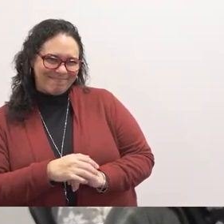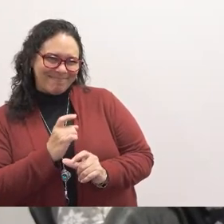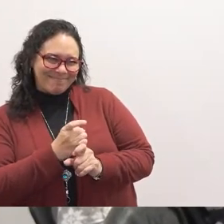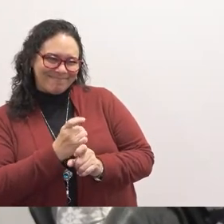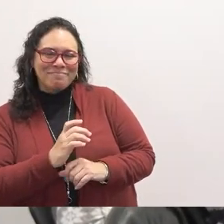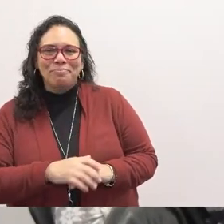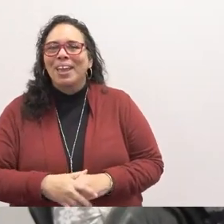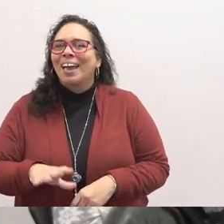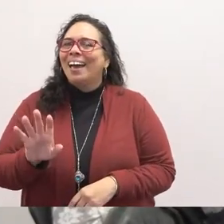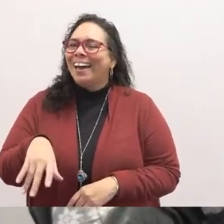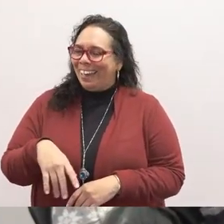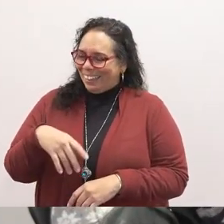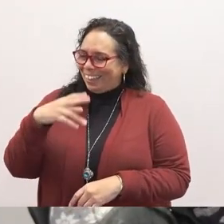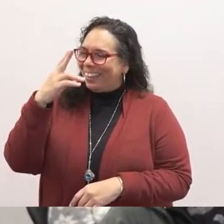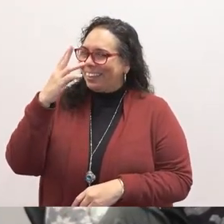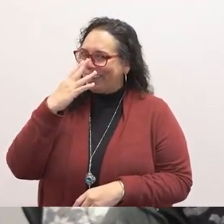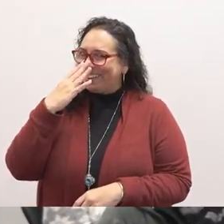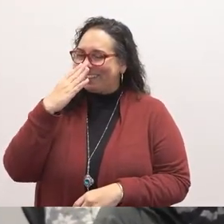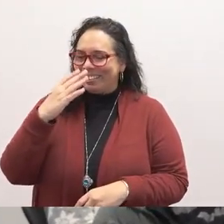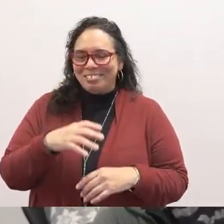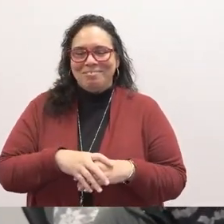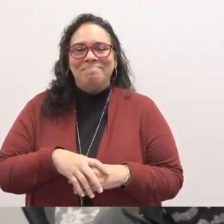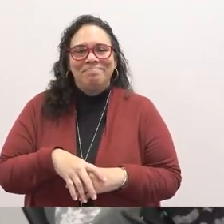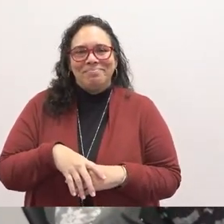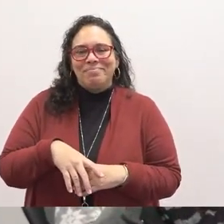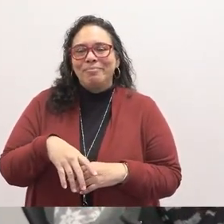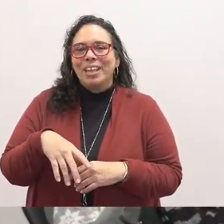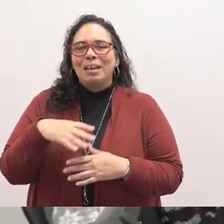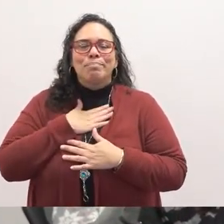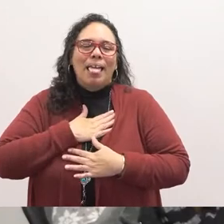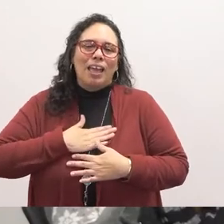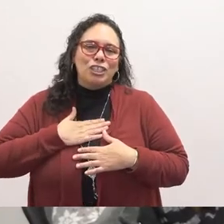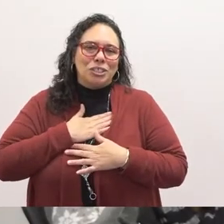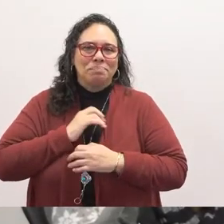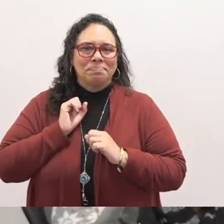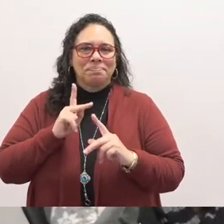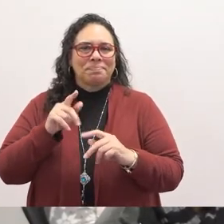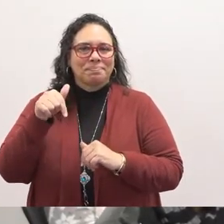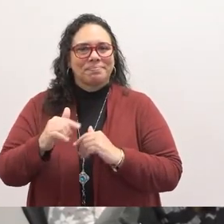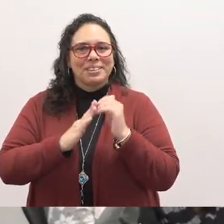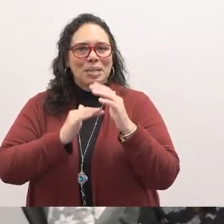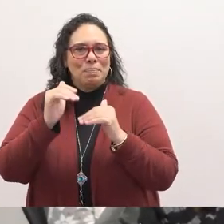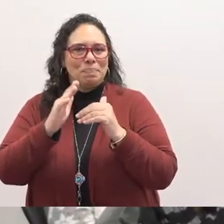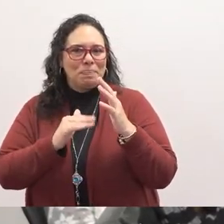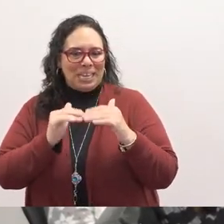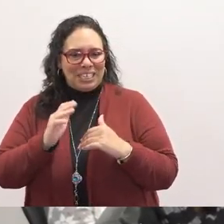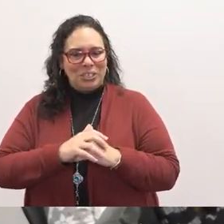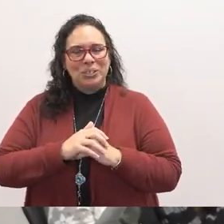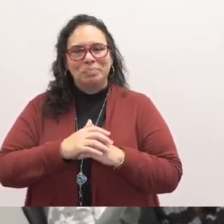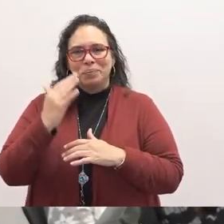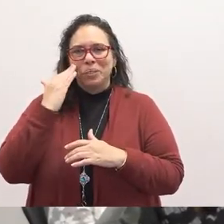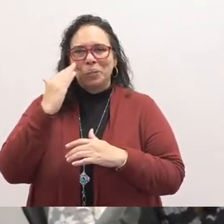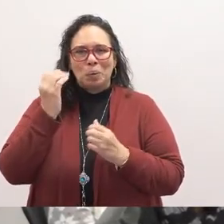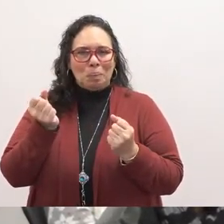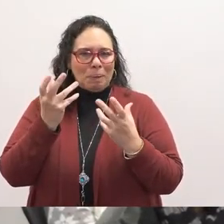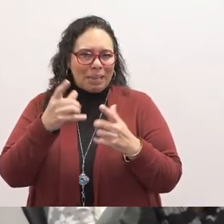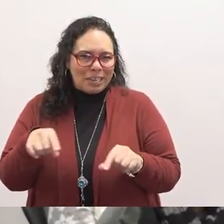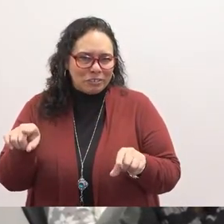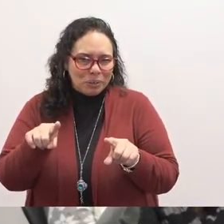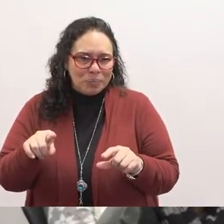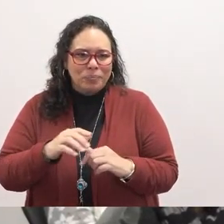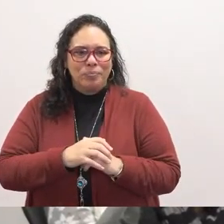I tell you. But it's a pleasure to return to this building and to be acquainted with so many of you,